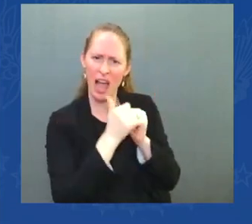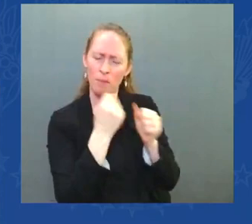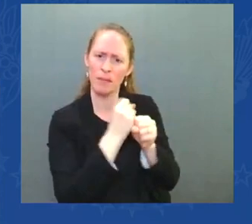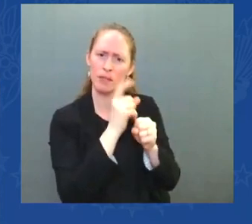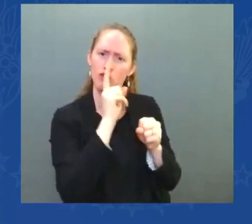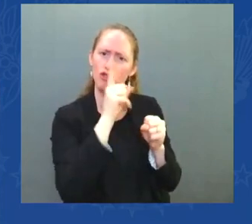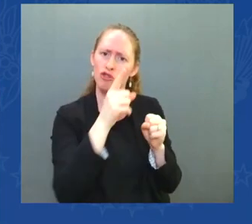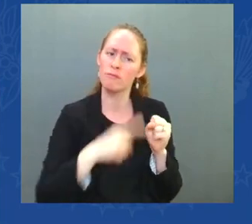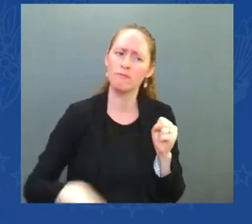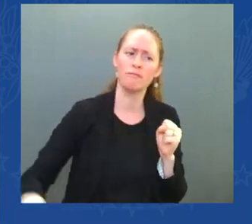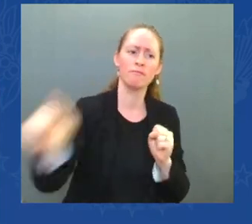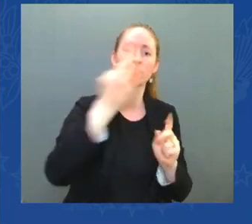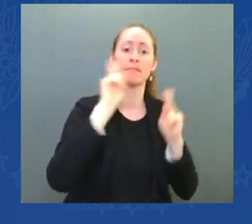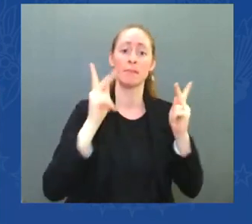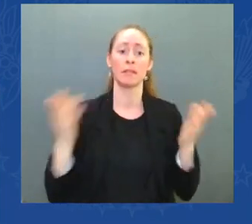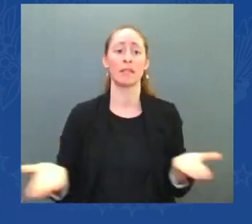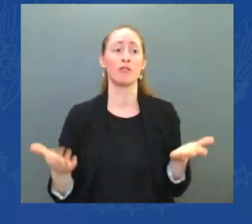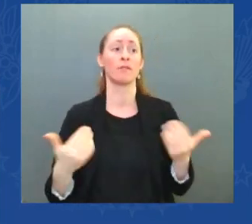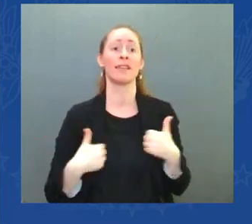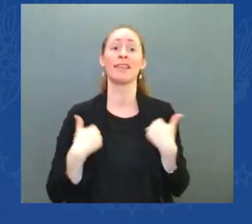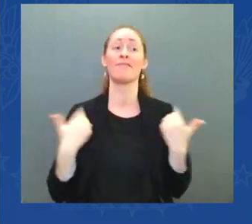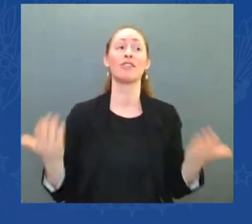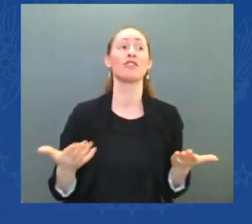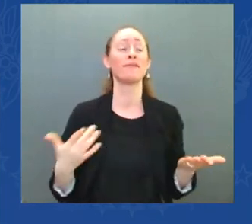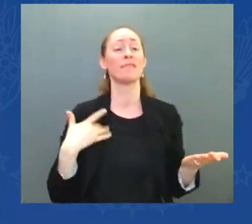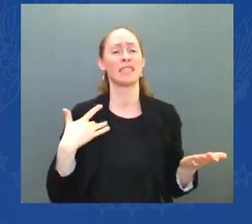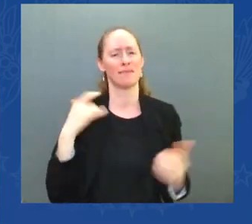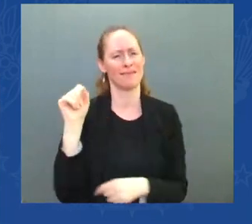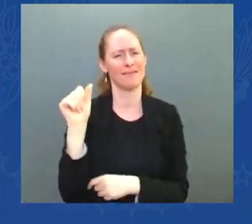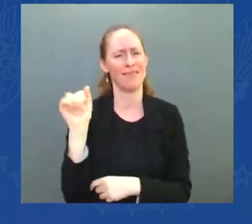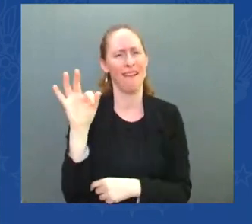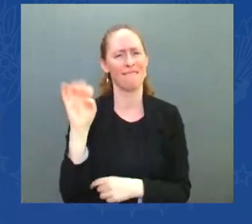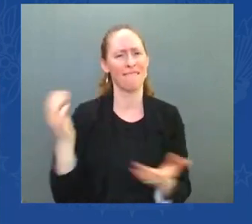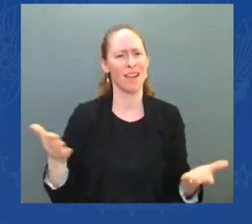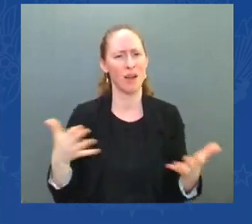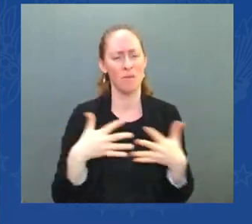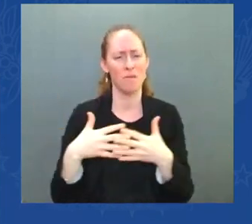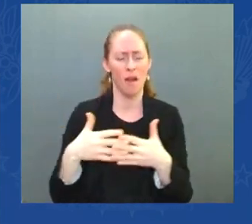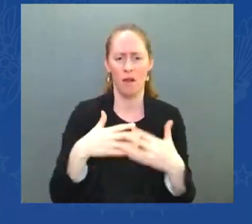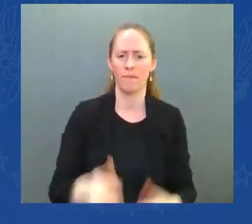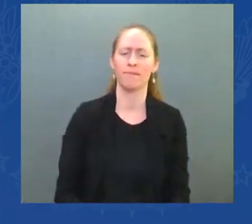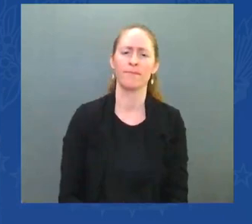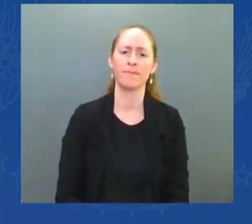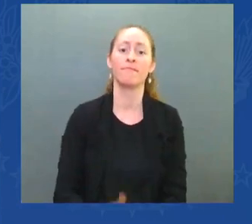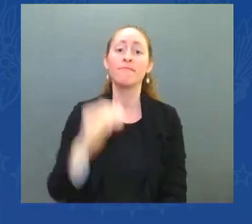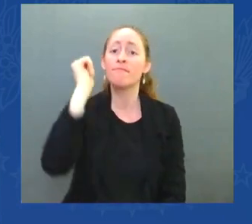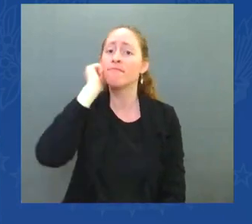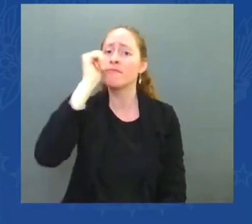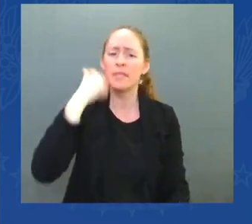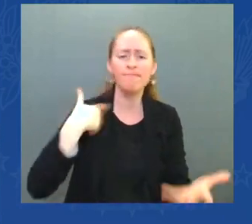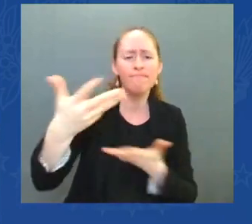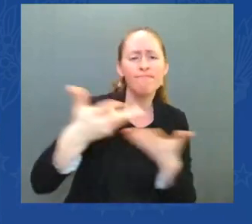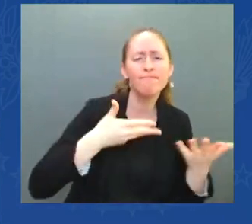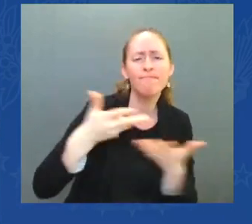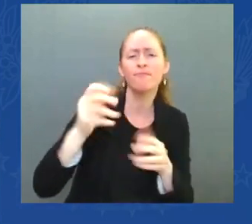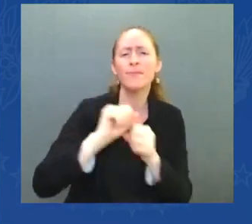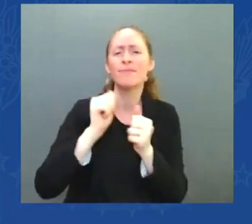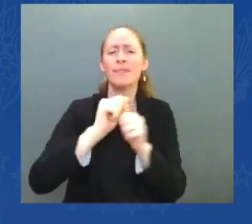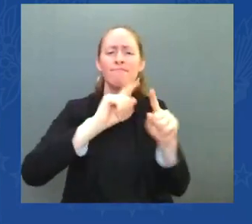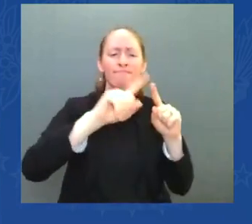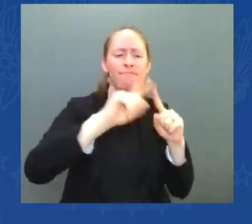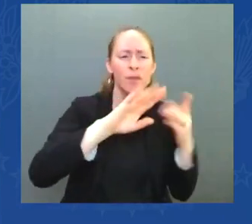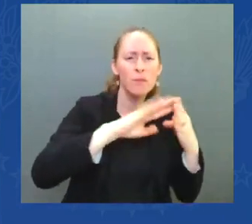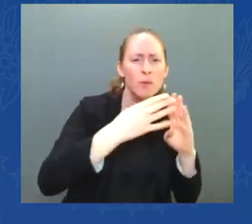we work with our community and law enforcement partners to combat violent crime through prevention and